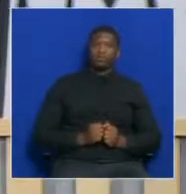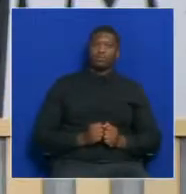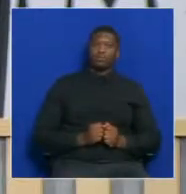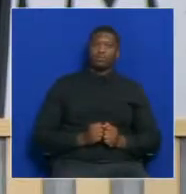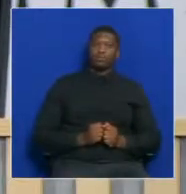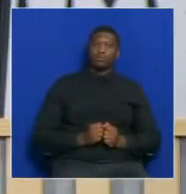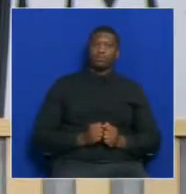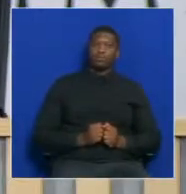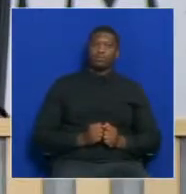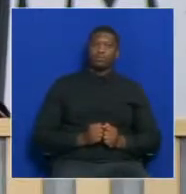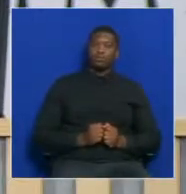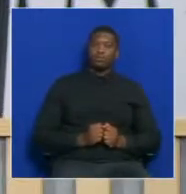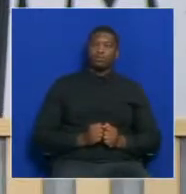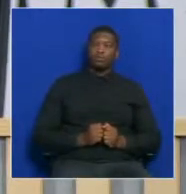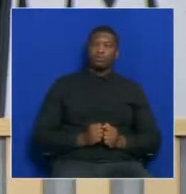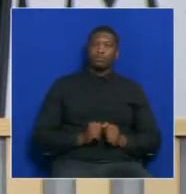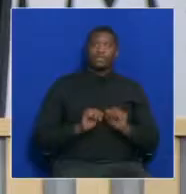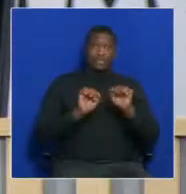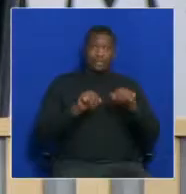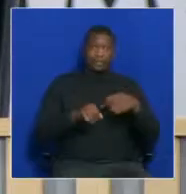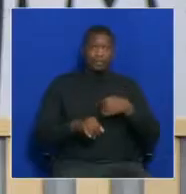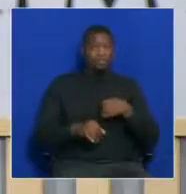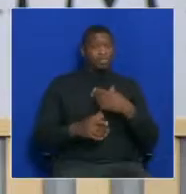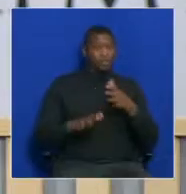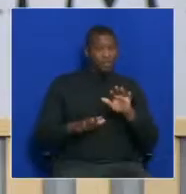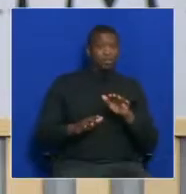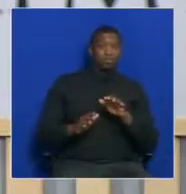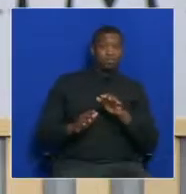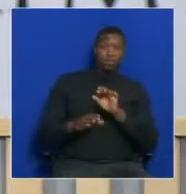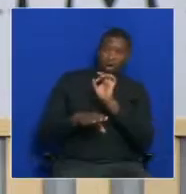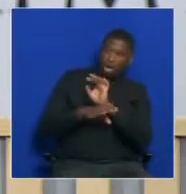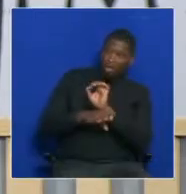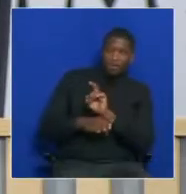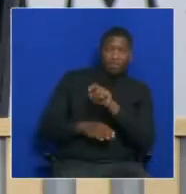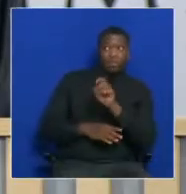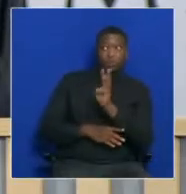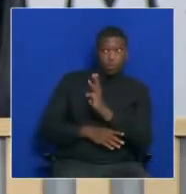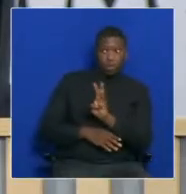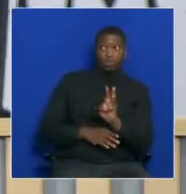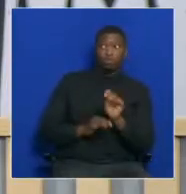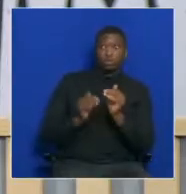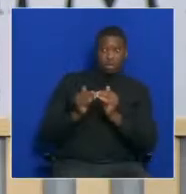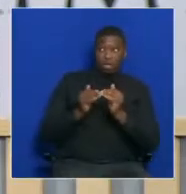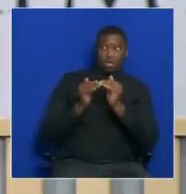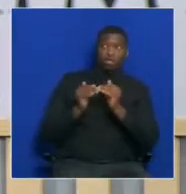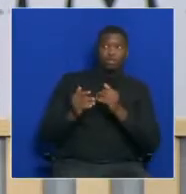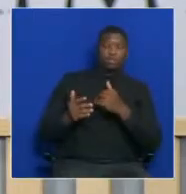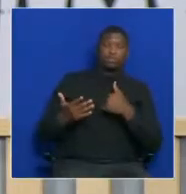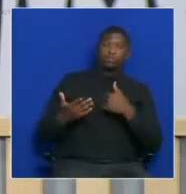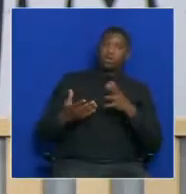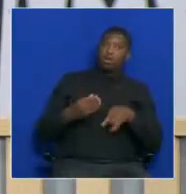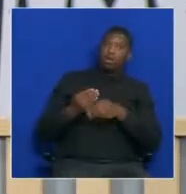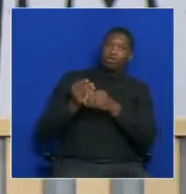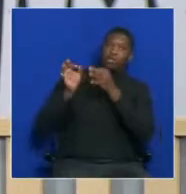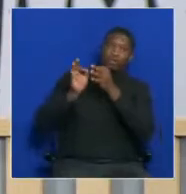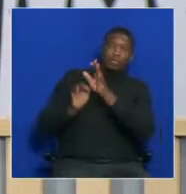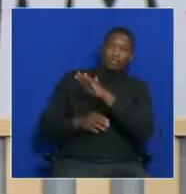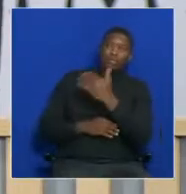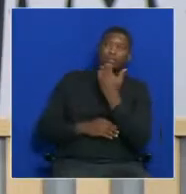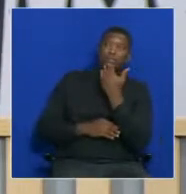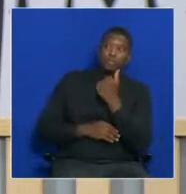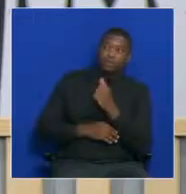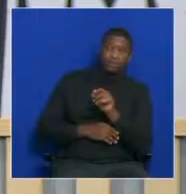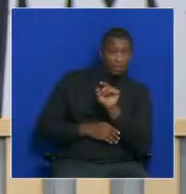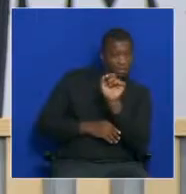Yes. I advised her to be careful and said that I would not advise her to report to or through